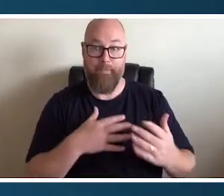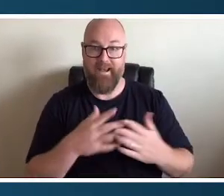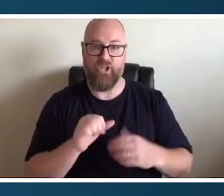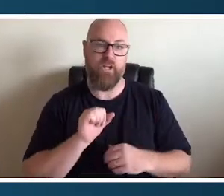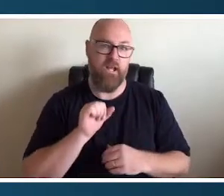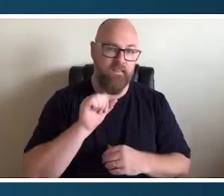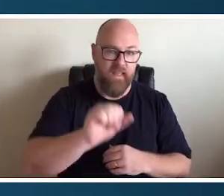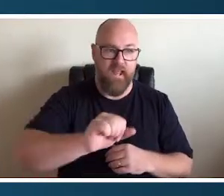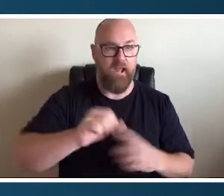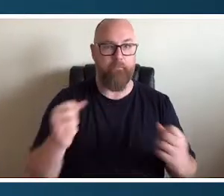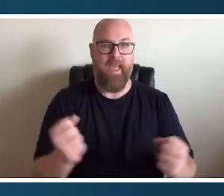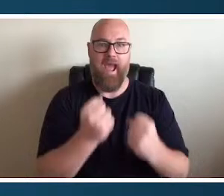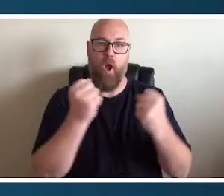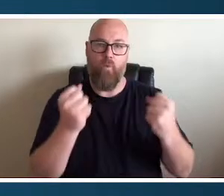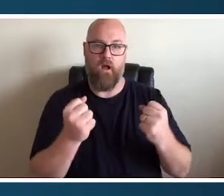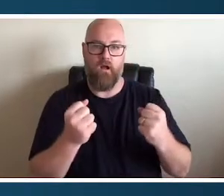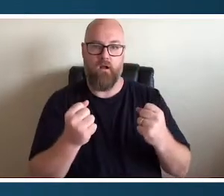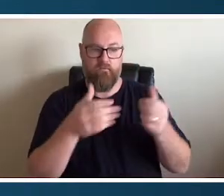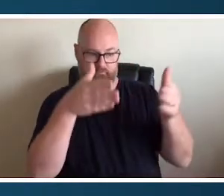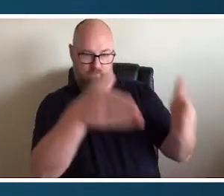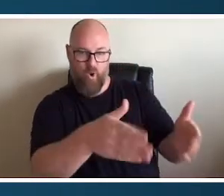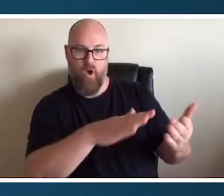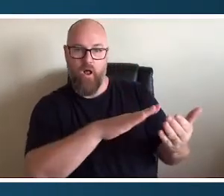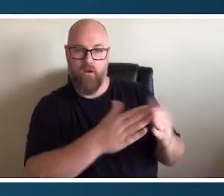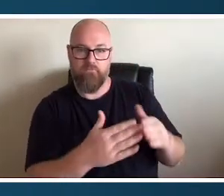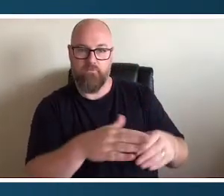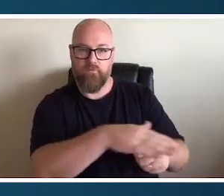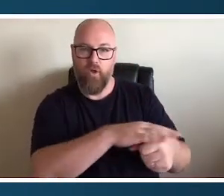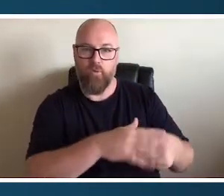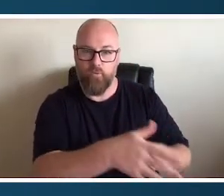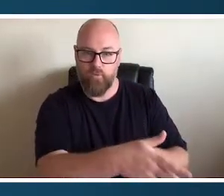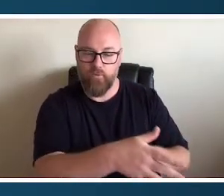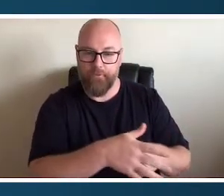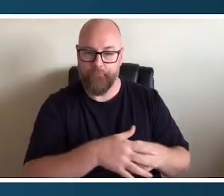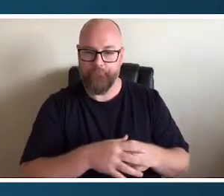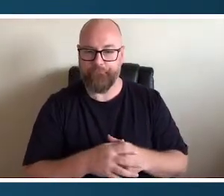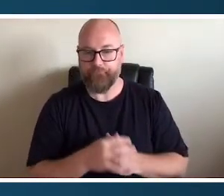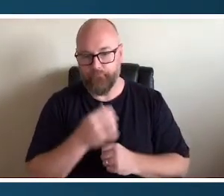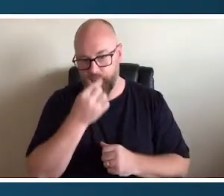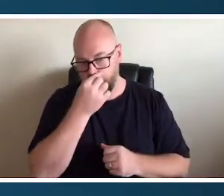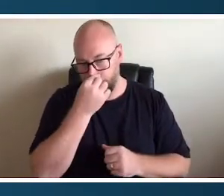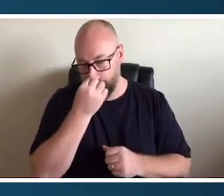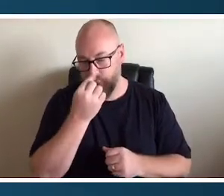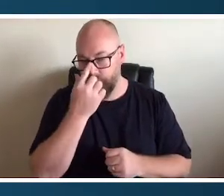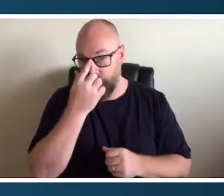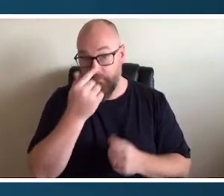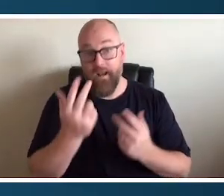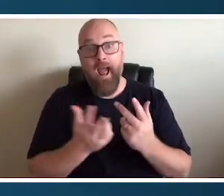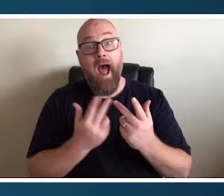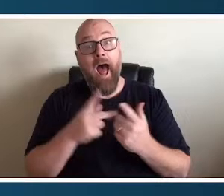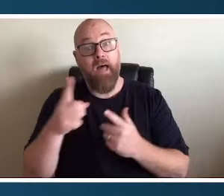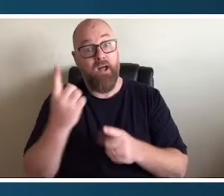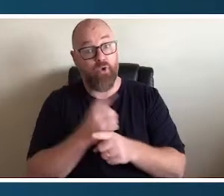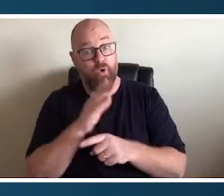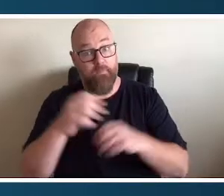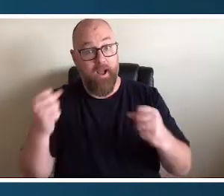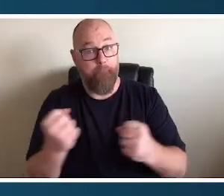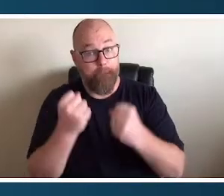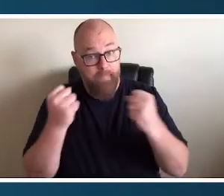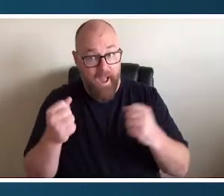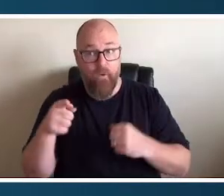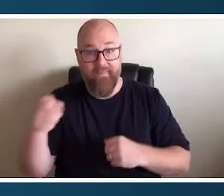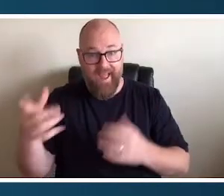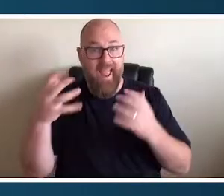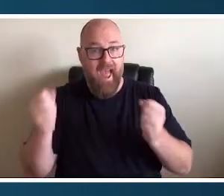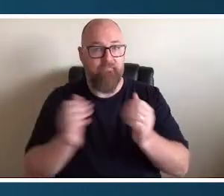local level. Now we move upwards to the level that you mentioned, is within organizations that have incentives to continue to do what we do